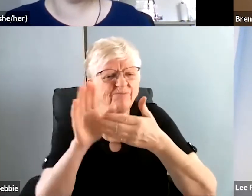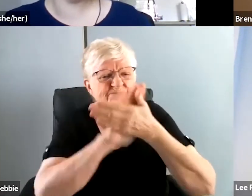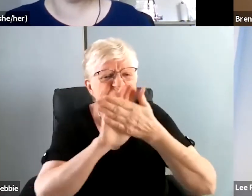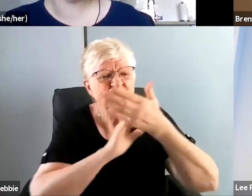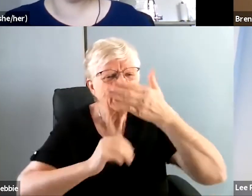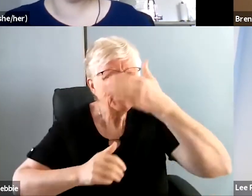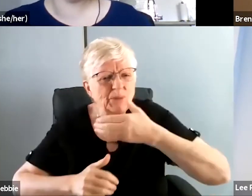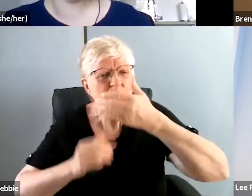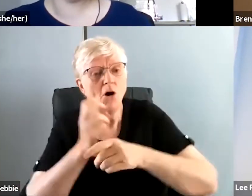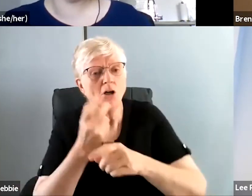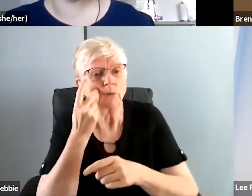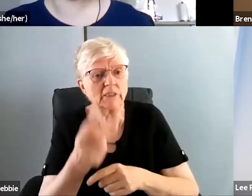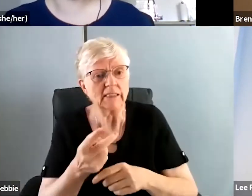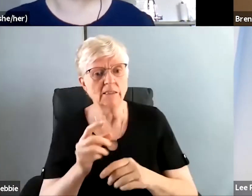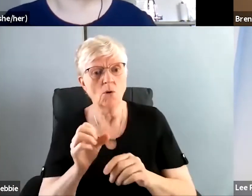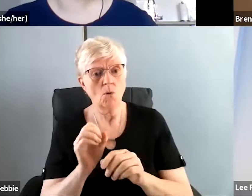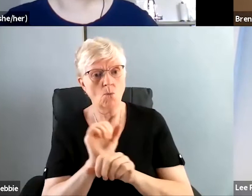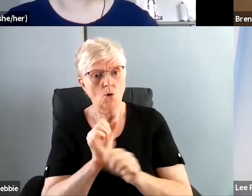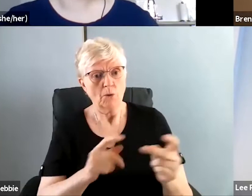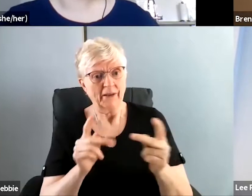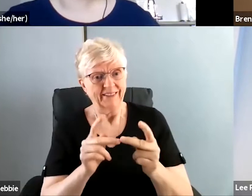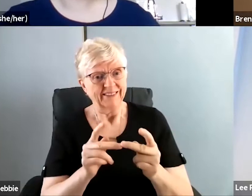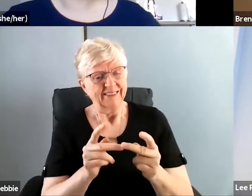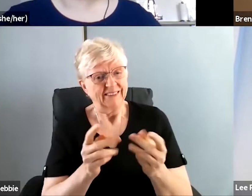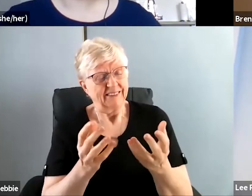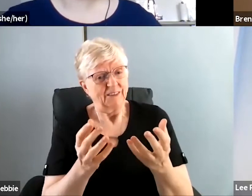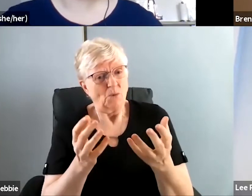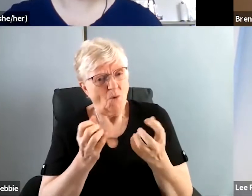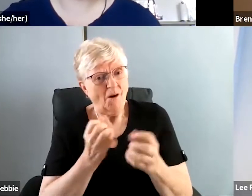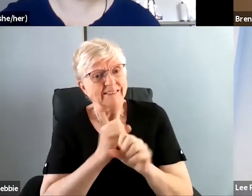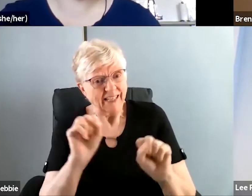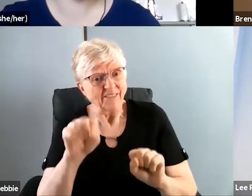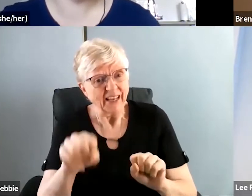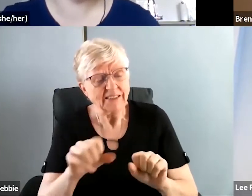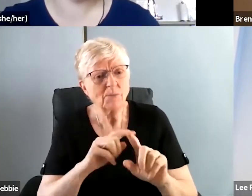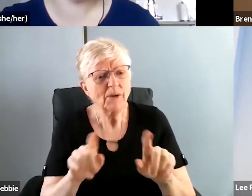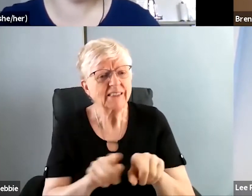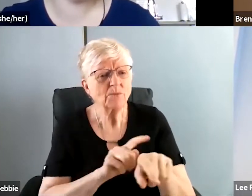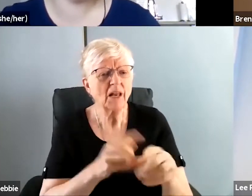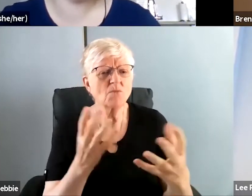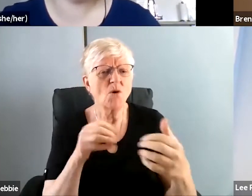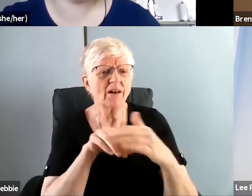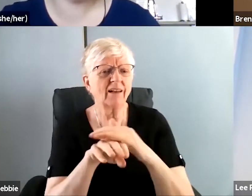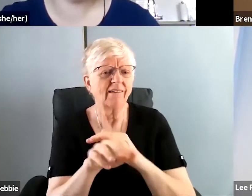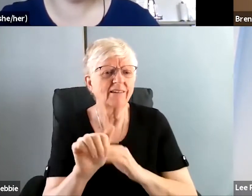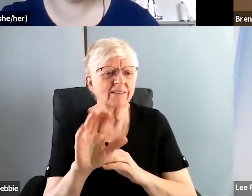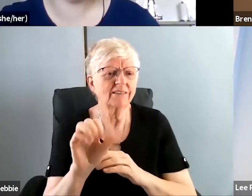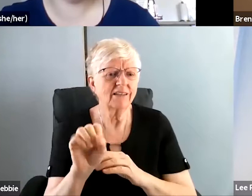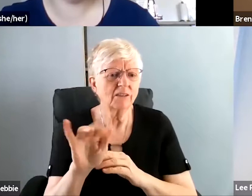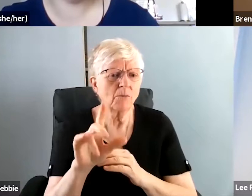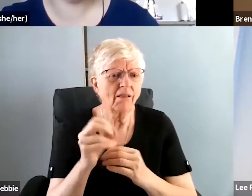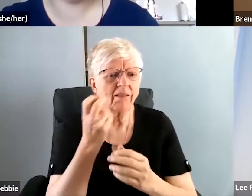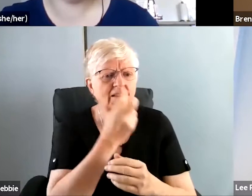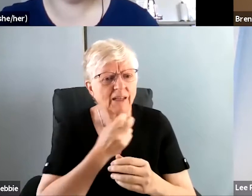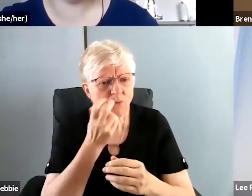around workplaces being safe, but also ways to be accessible. So having, you know, captioning